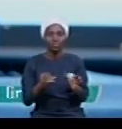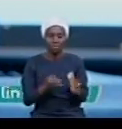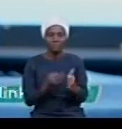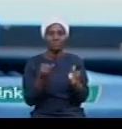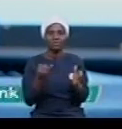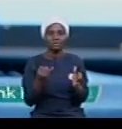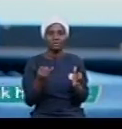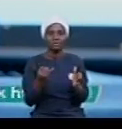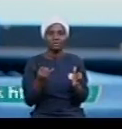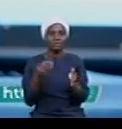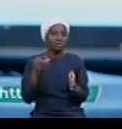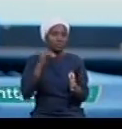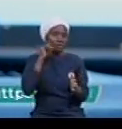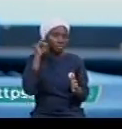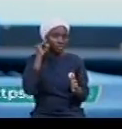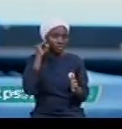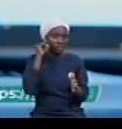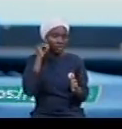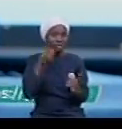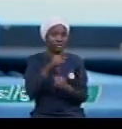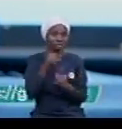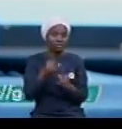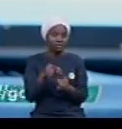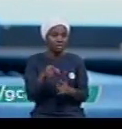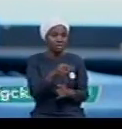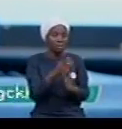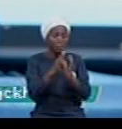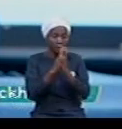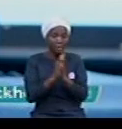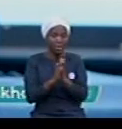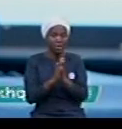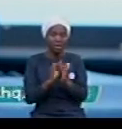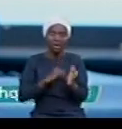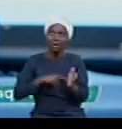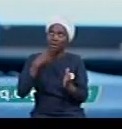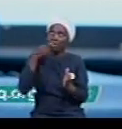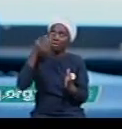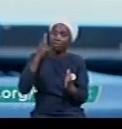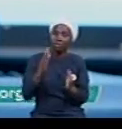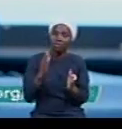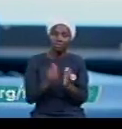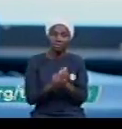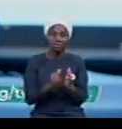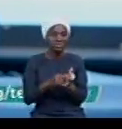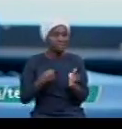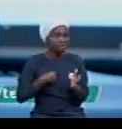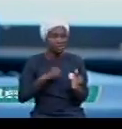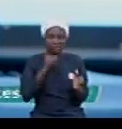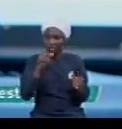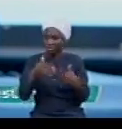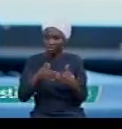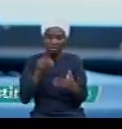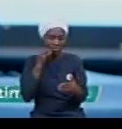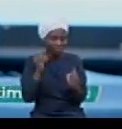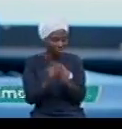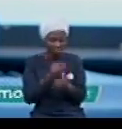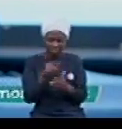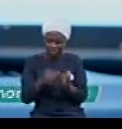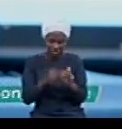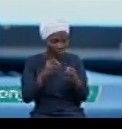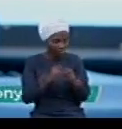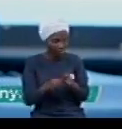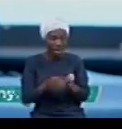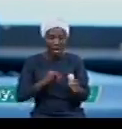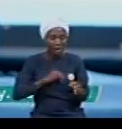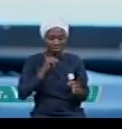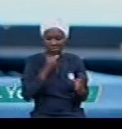ana nigba ti won gbadura mo tun so fo Olorun ani ni gbe wa laye lo le emi o ni ru kini lo